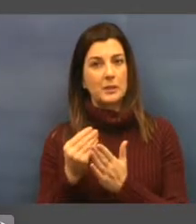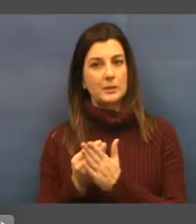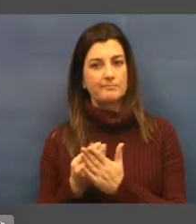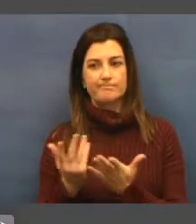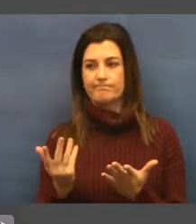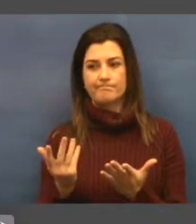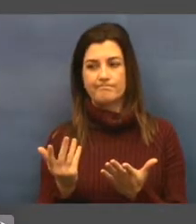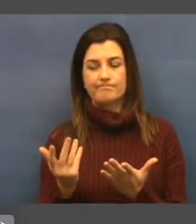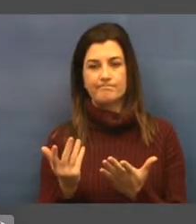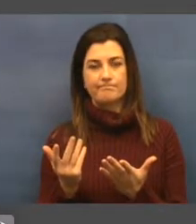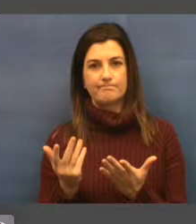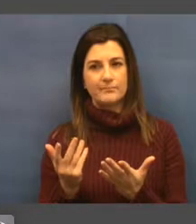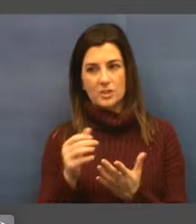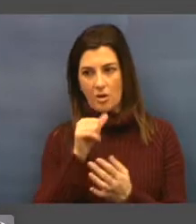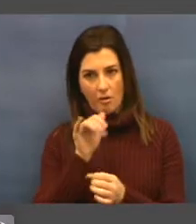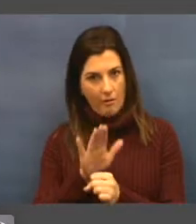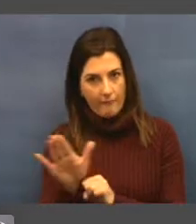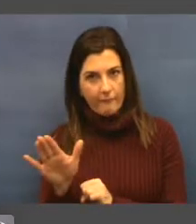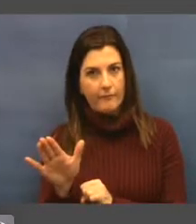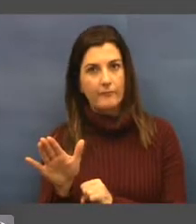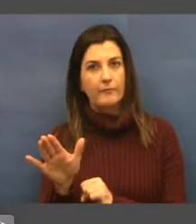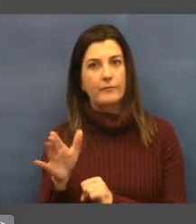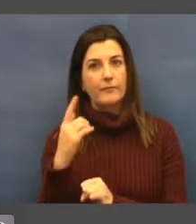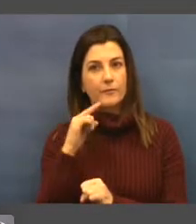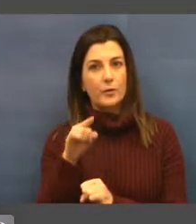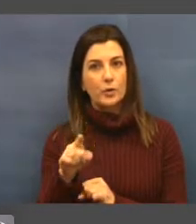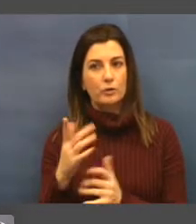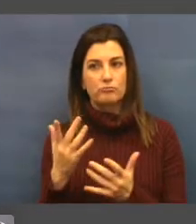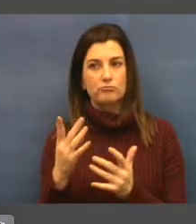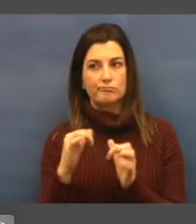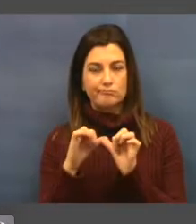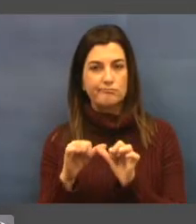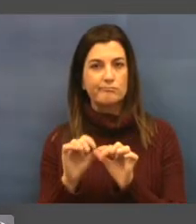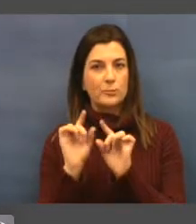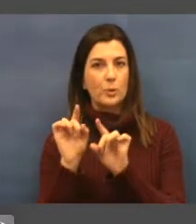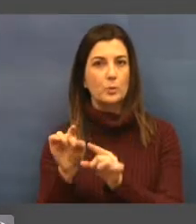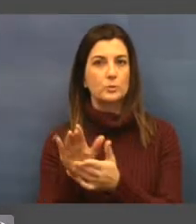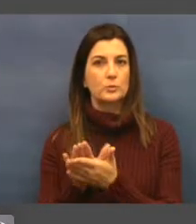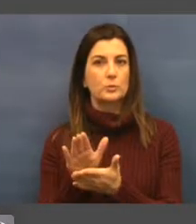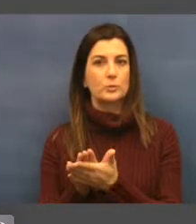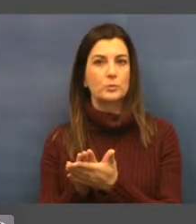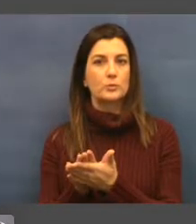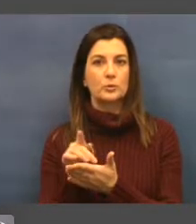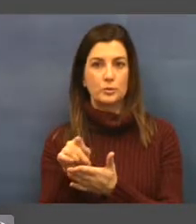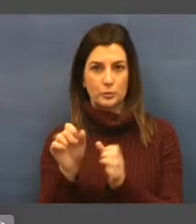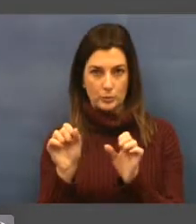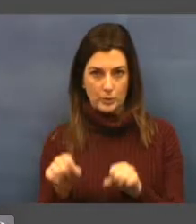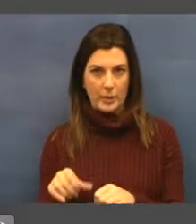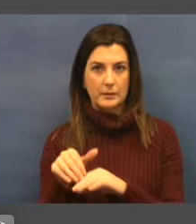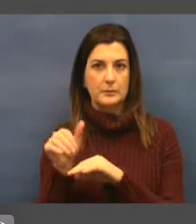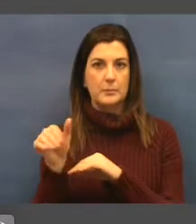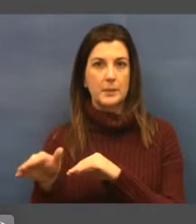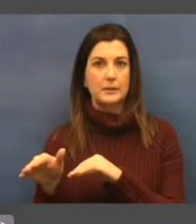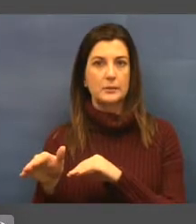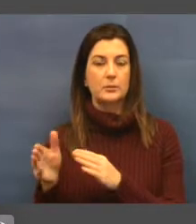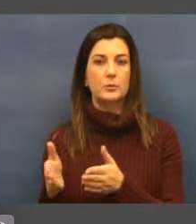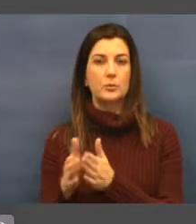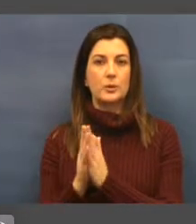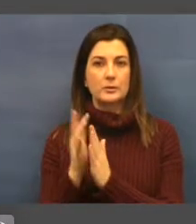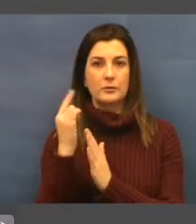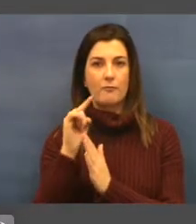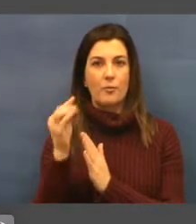for simply is not going to be enough for you to pursue your program, you can submit a request